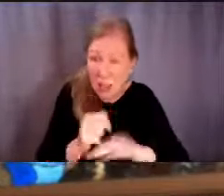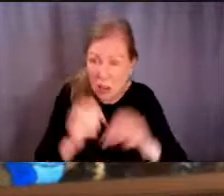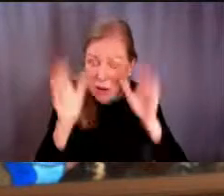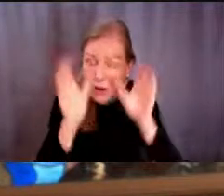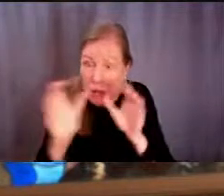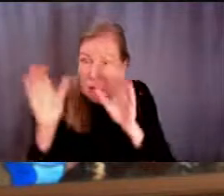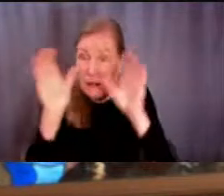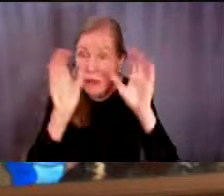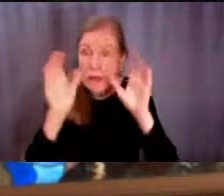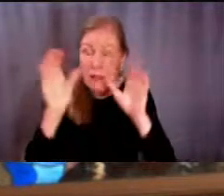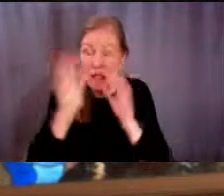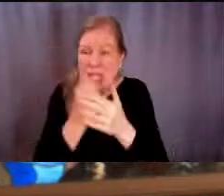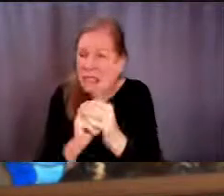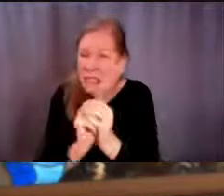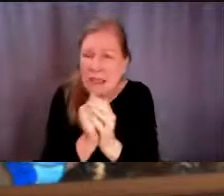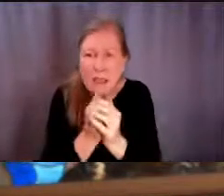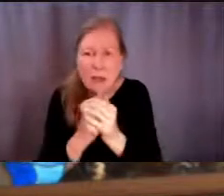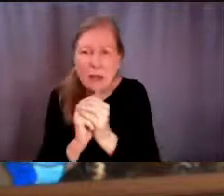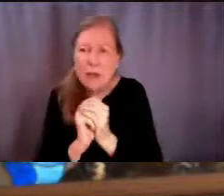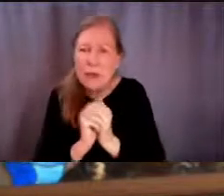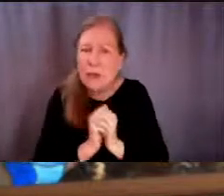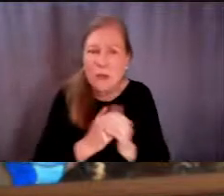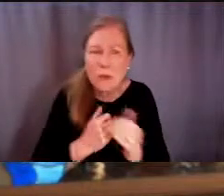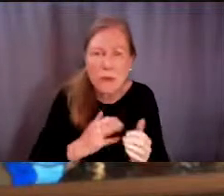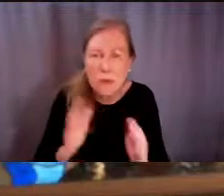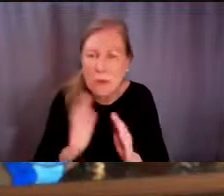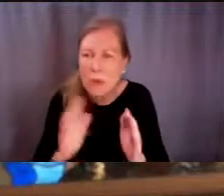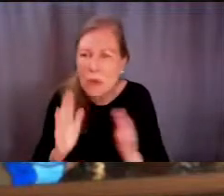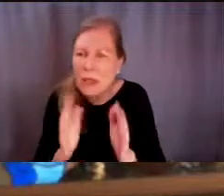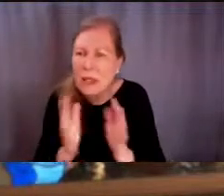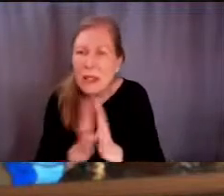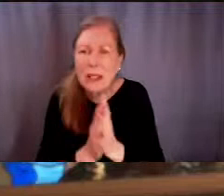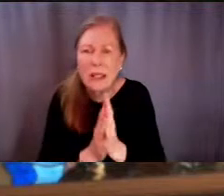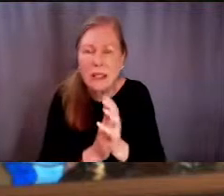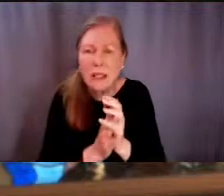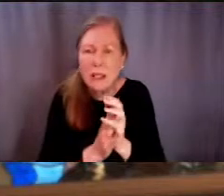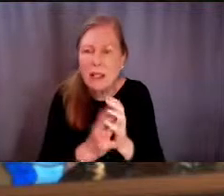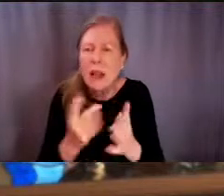and worrying your heart.